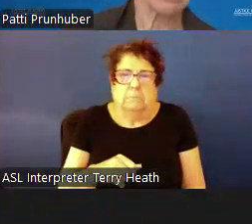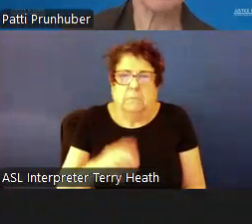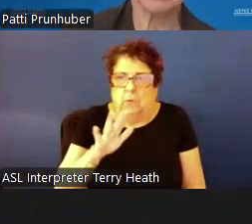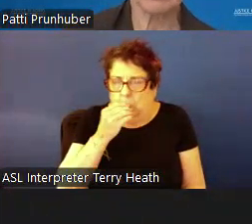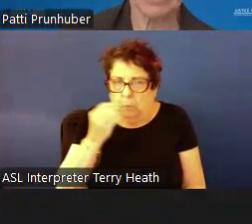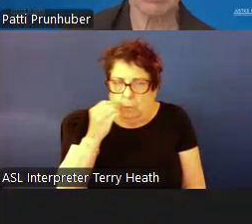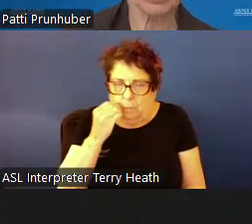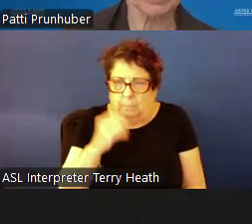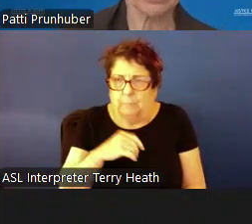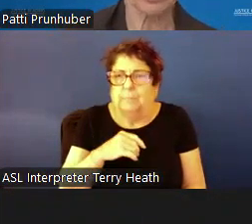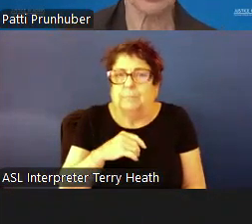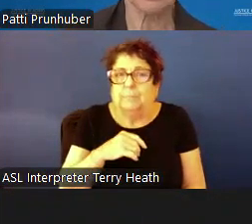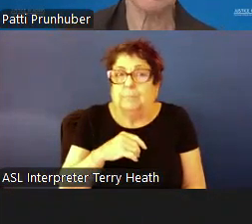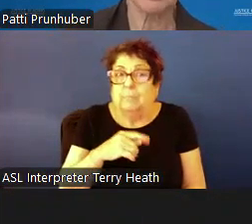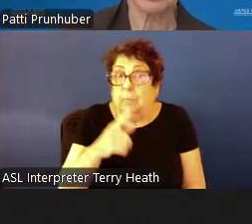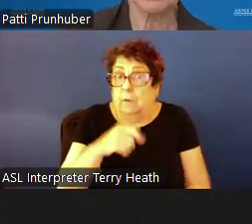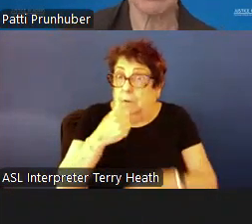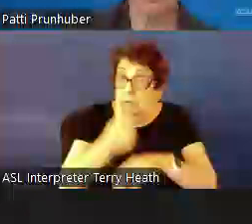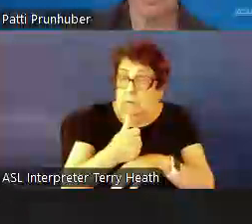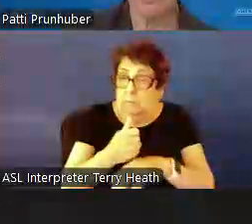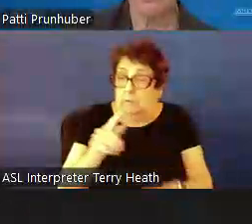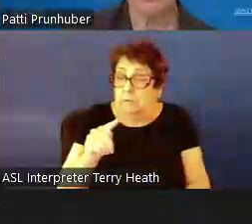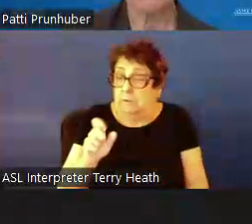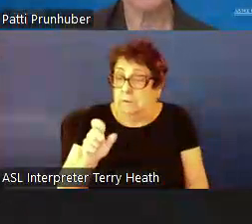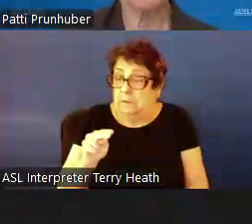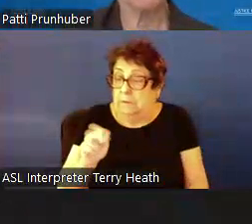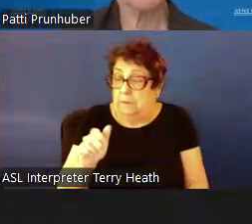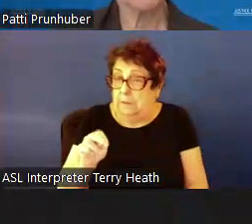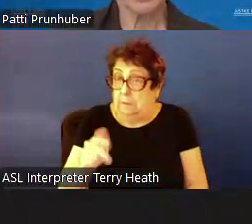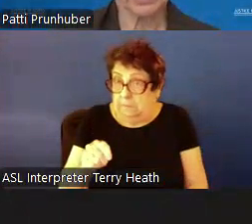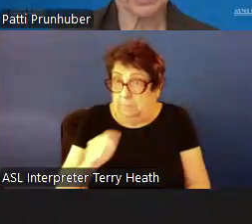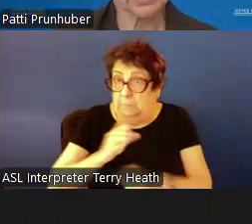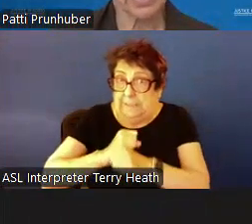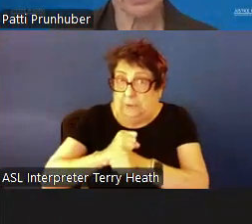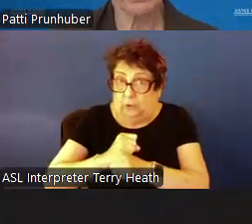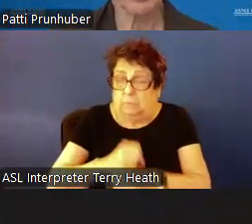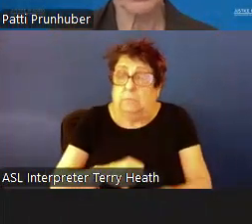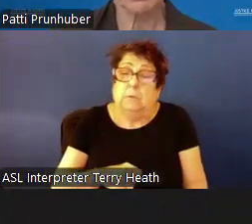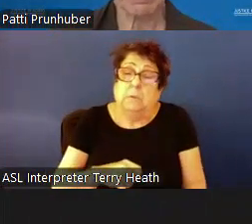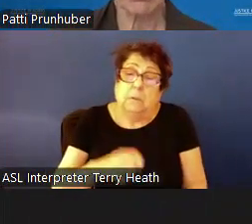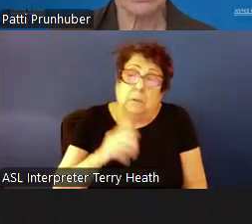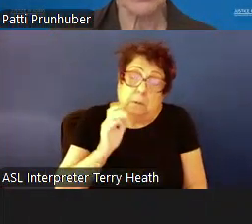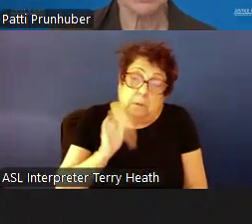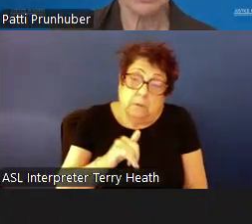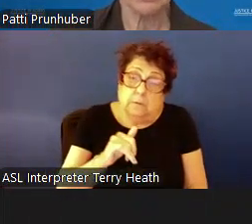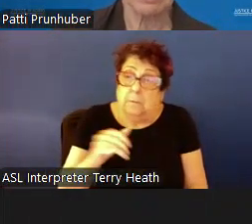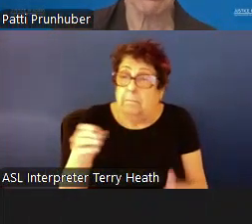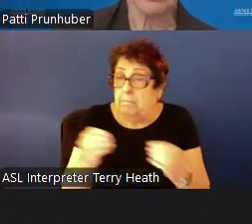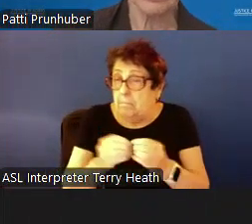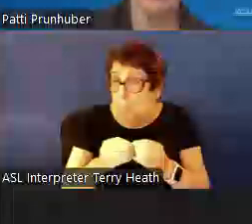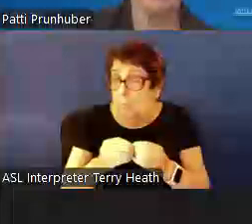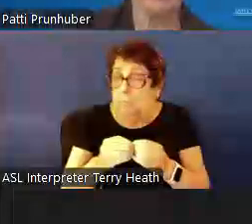First is enactment of tenant protections. This is more systemic. In some cities and municipalities